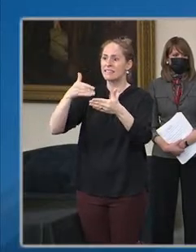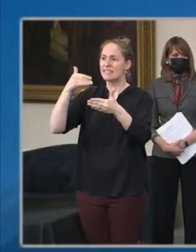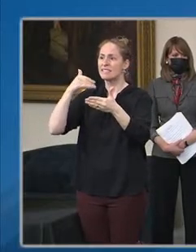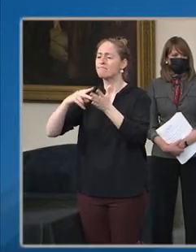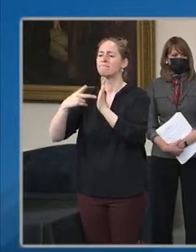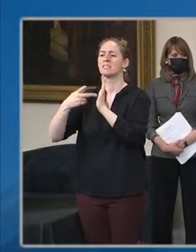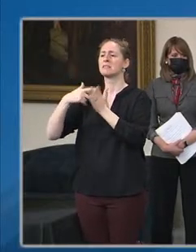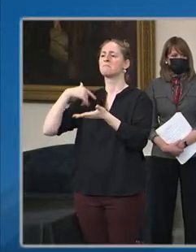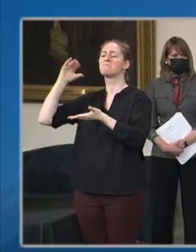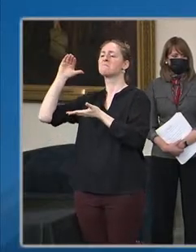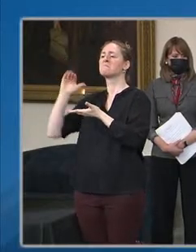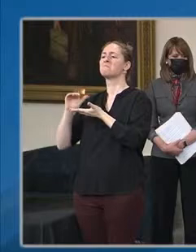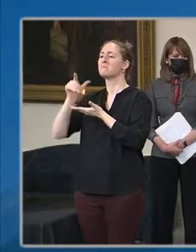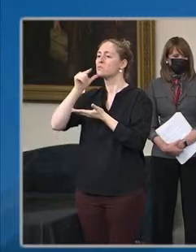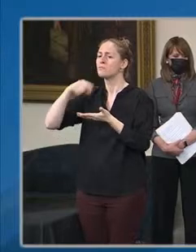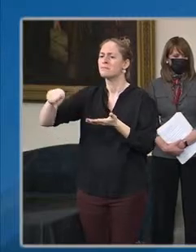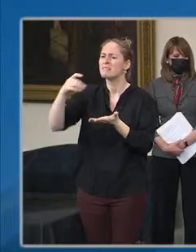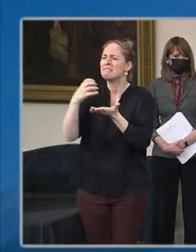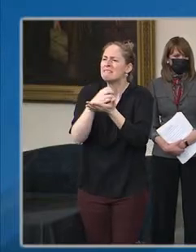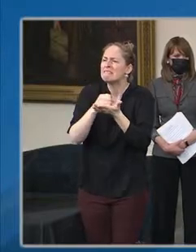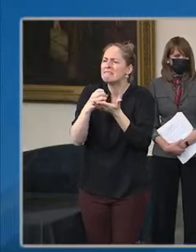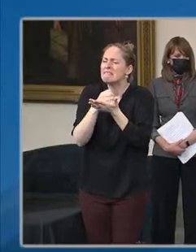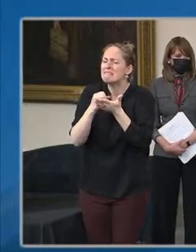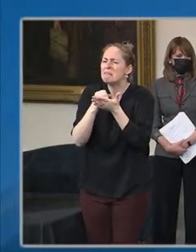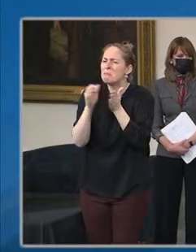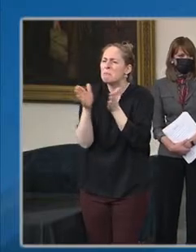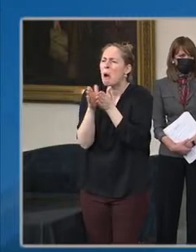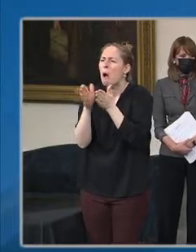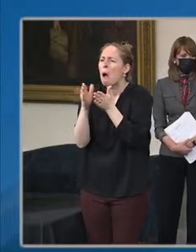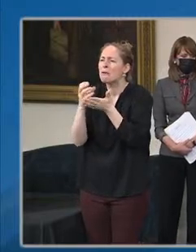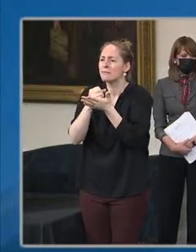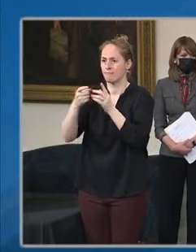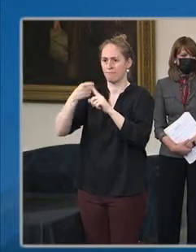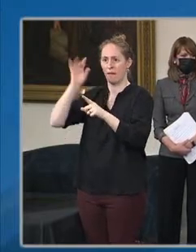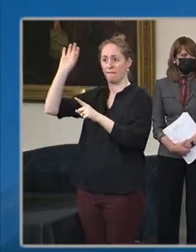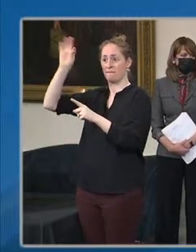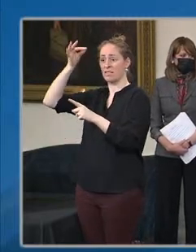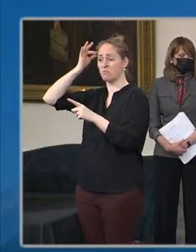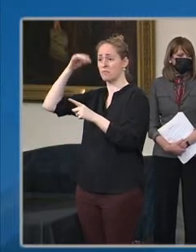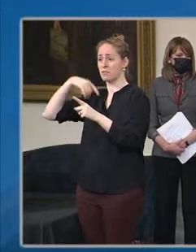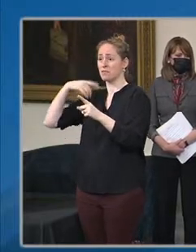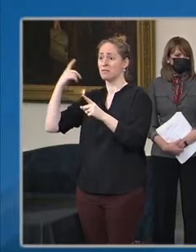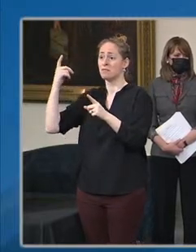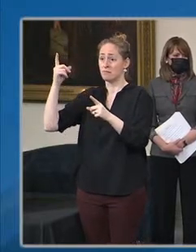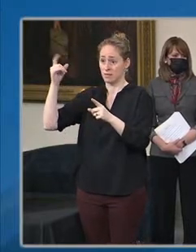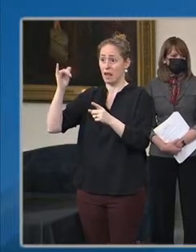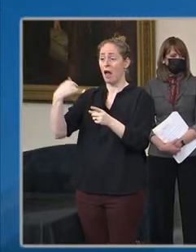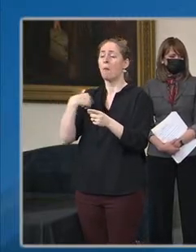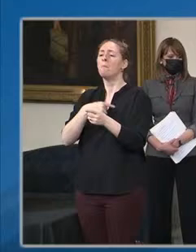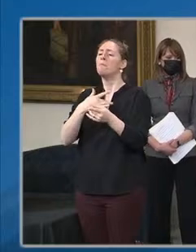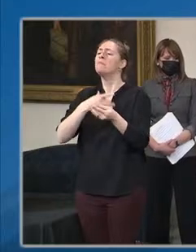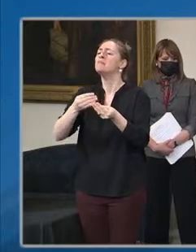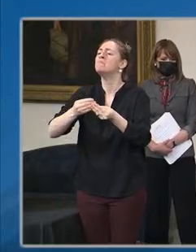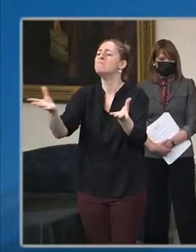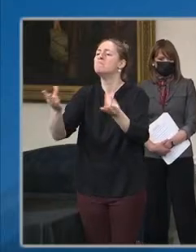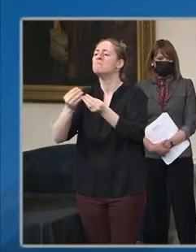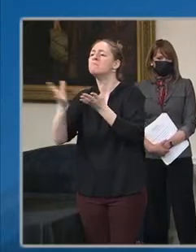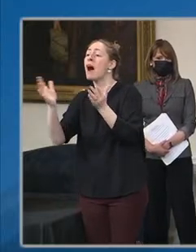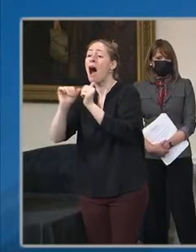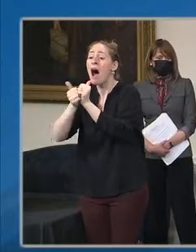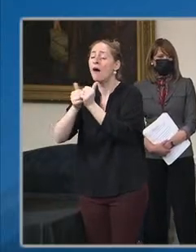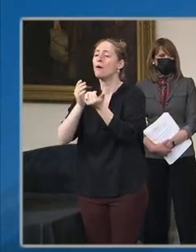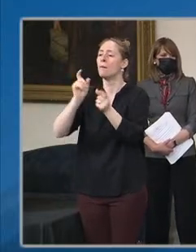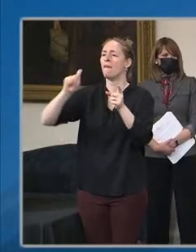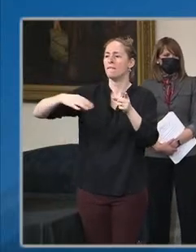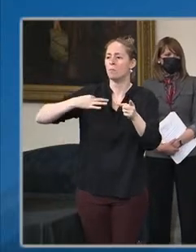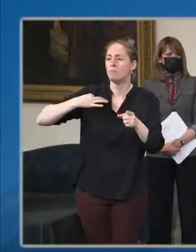tax credits that come from the federal government. And we award these funds through a competitive application process. They